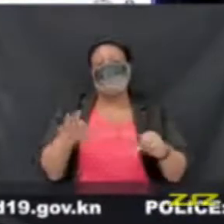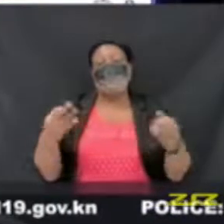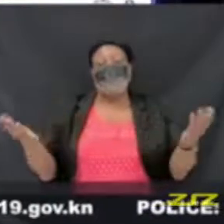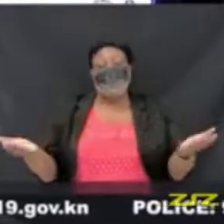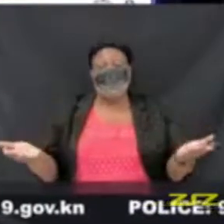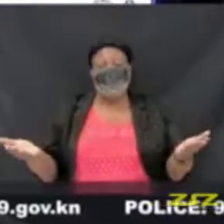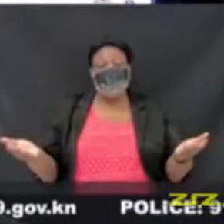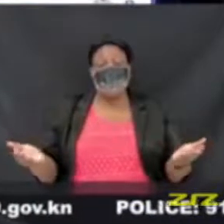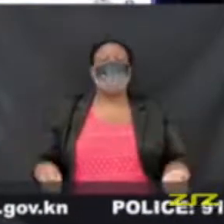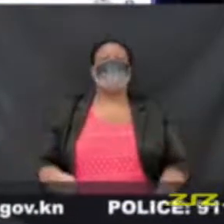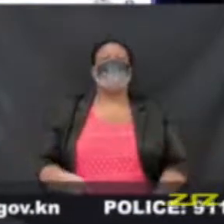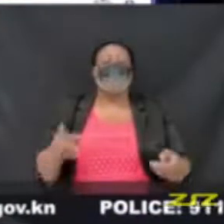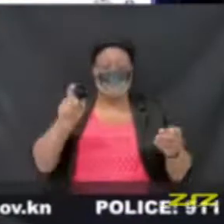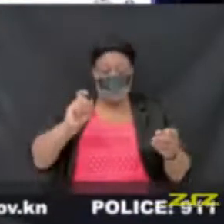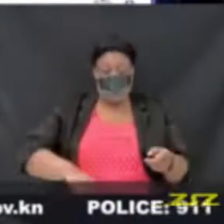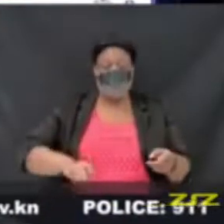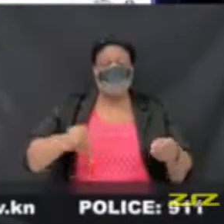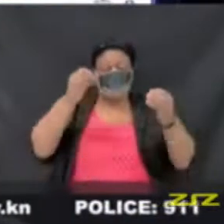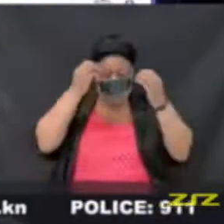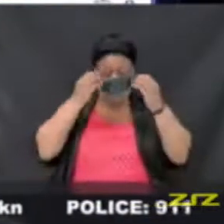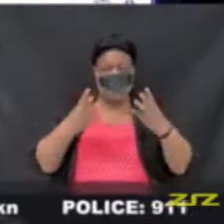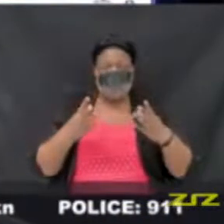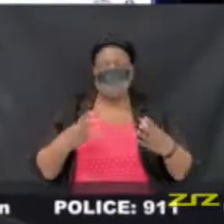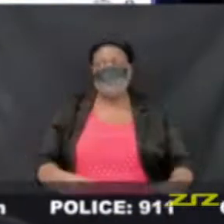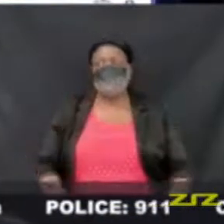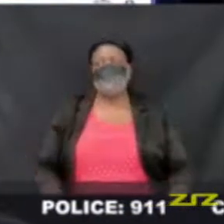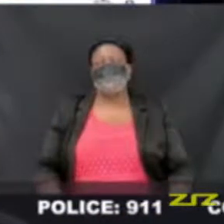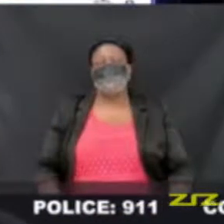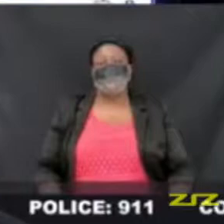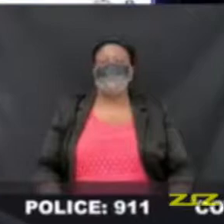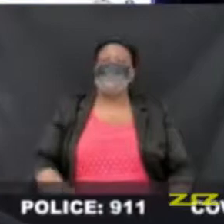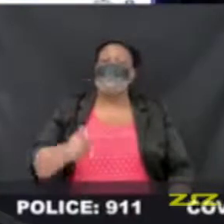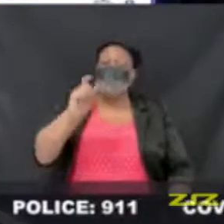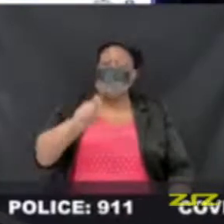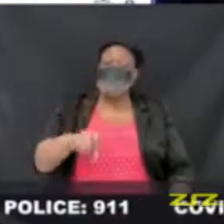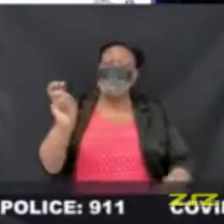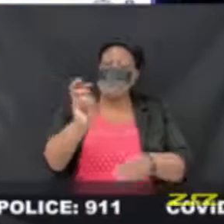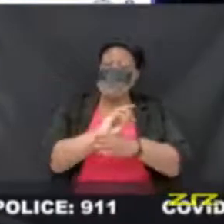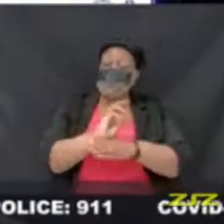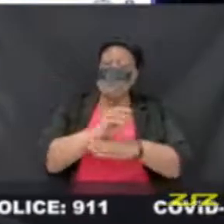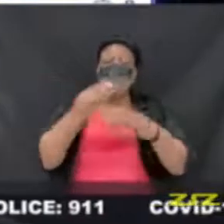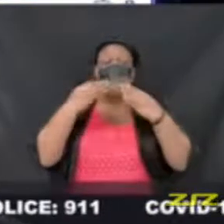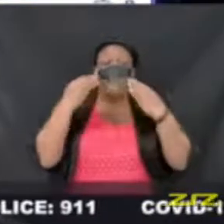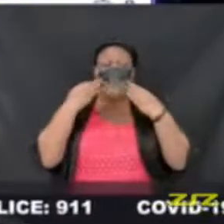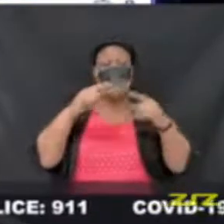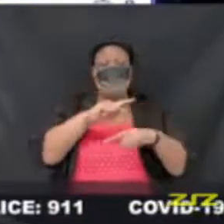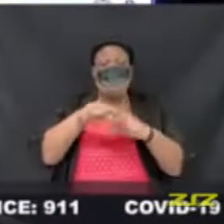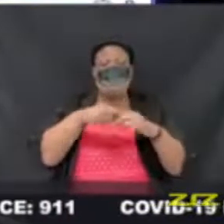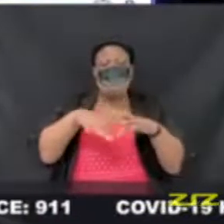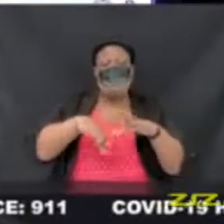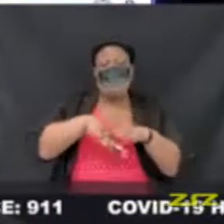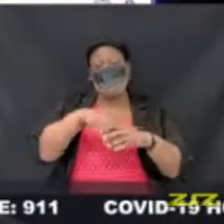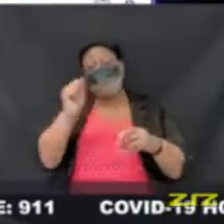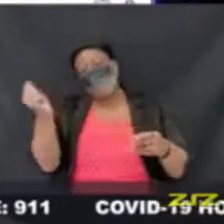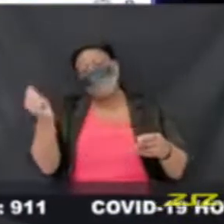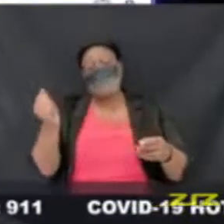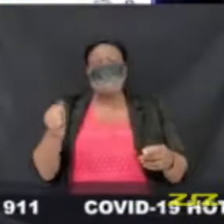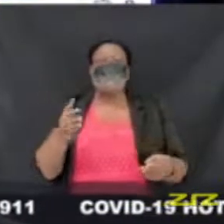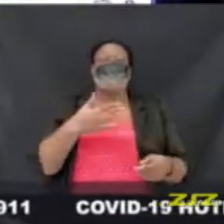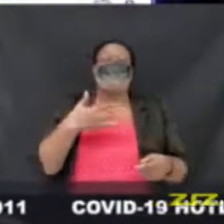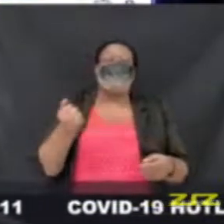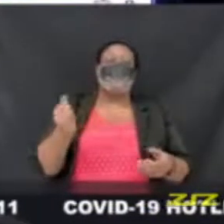these distancing protocols, you are required to wear face masks when in public, practice good